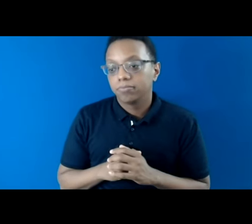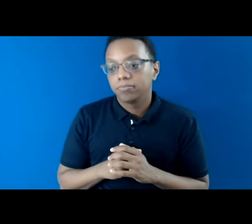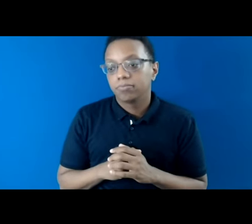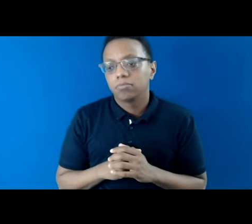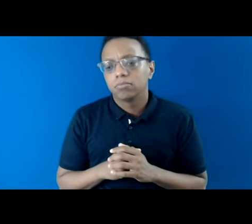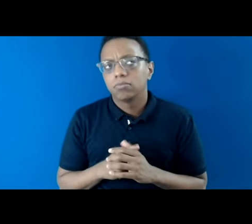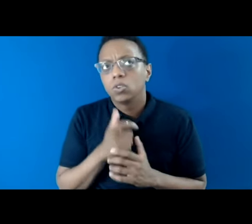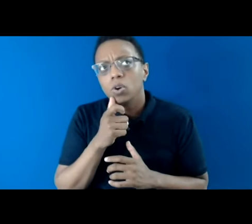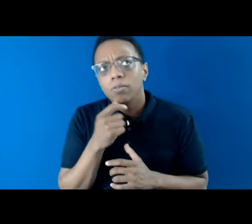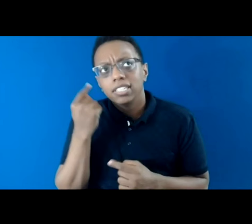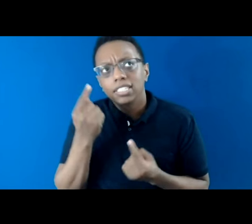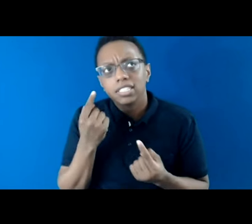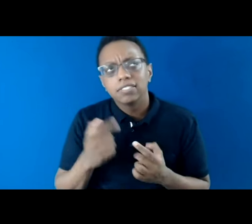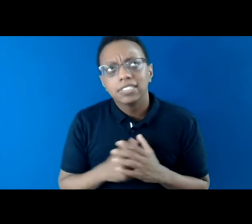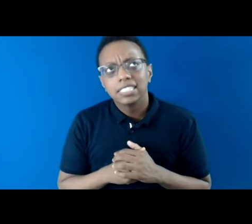who else am I thinking of?